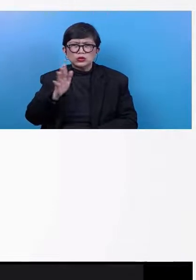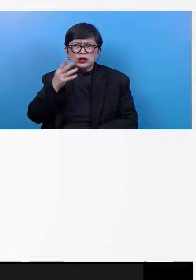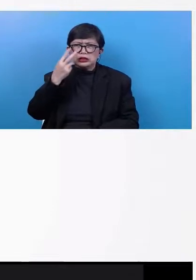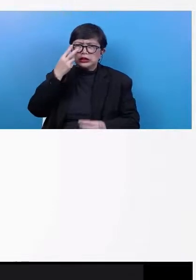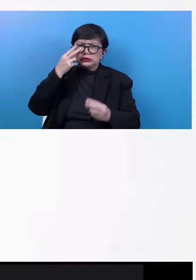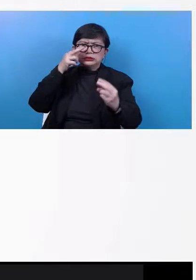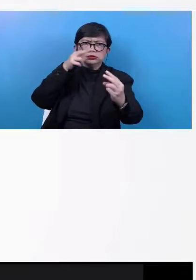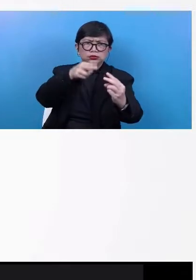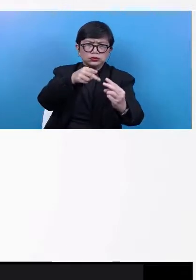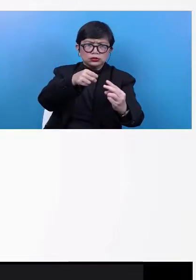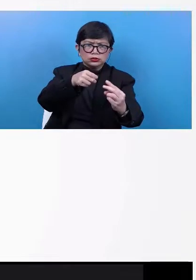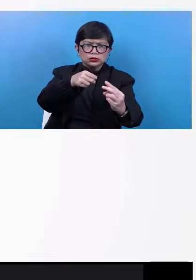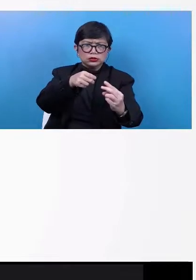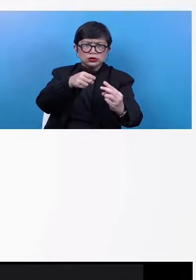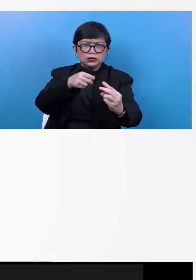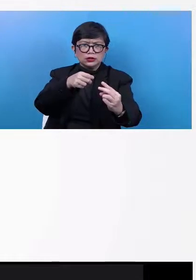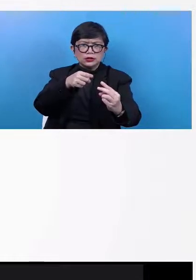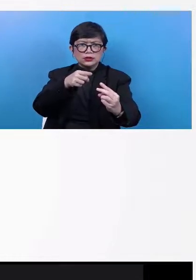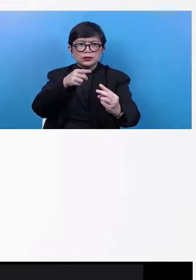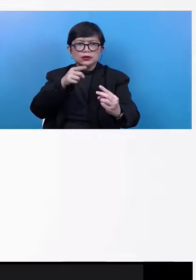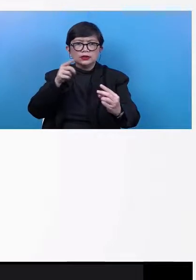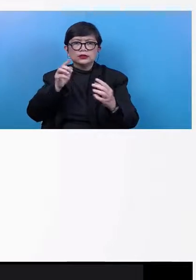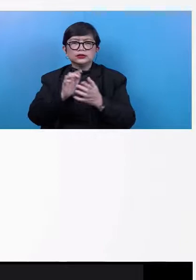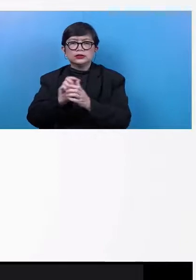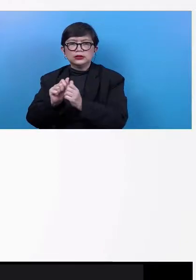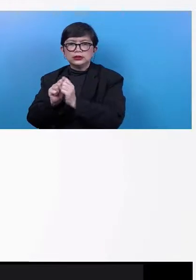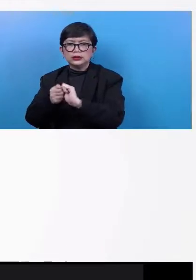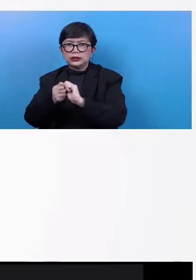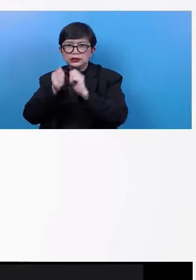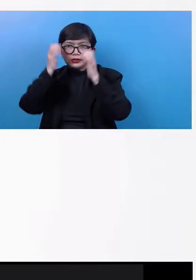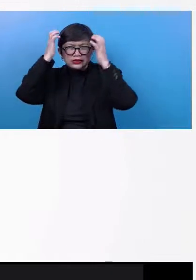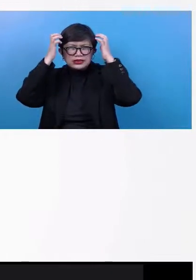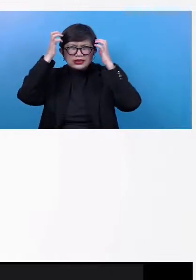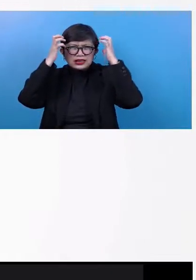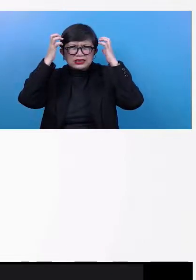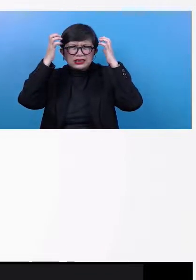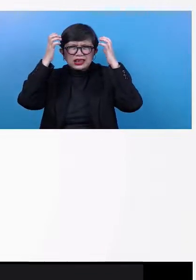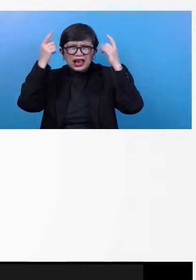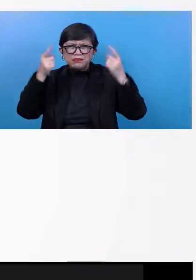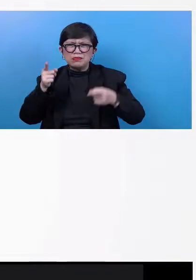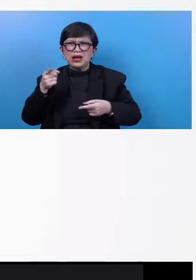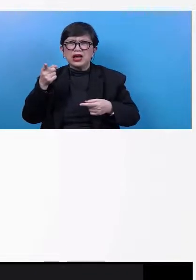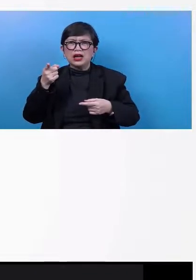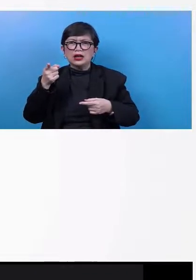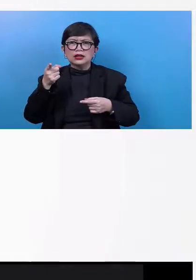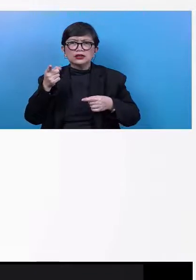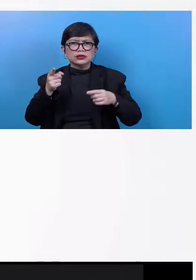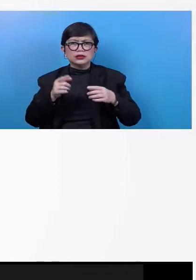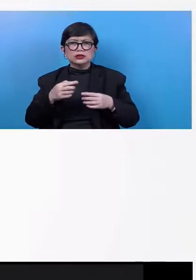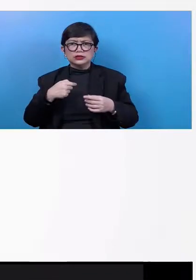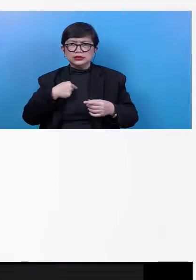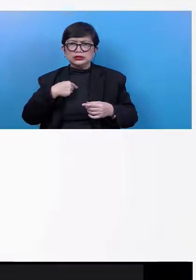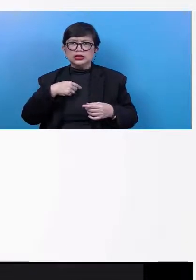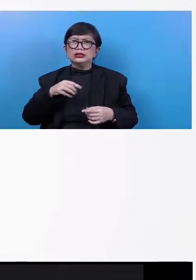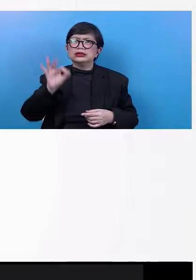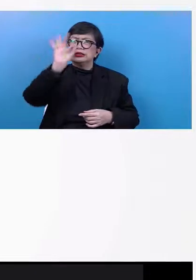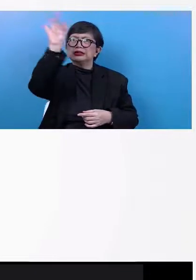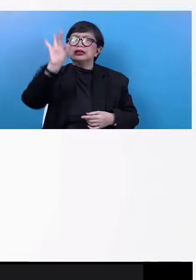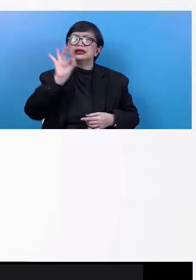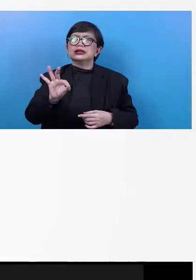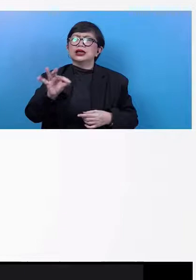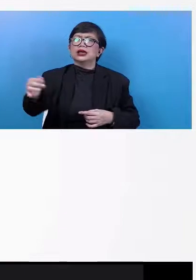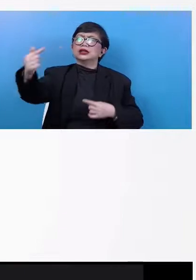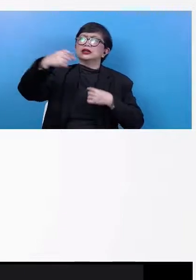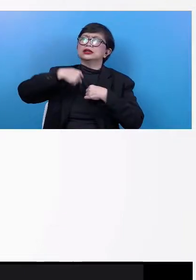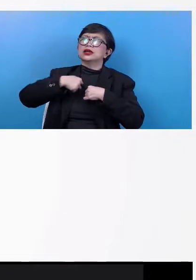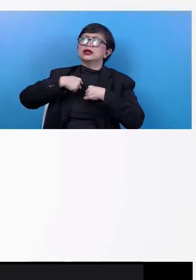is we look at the configuration of a system and we ask ourselves, what would it take to cause that system to